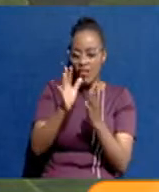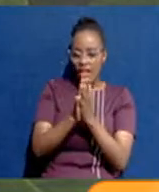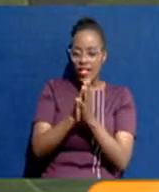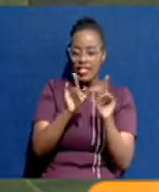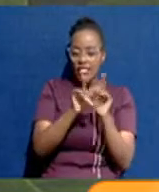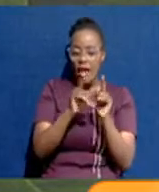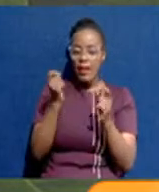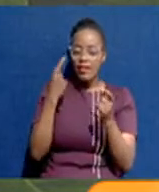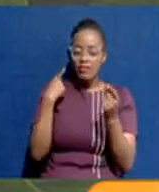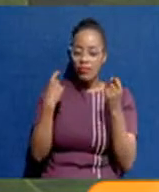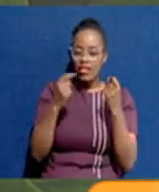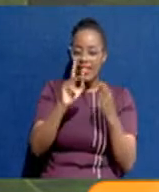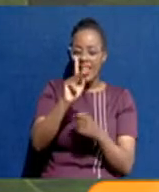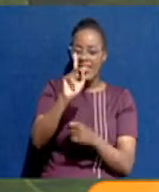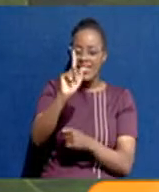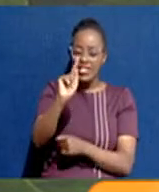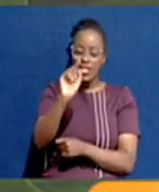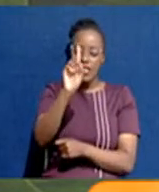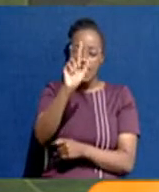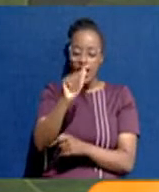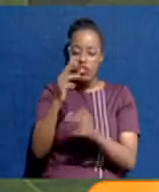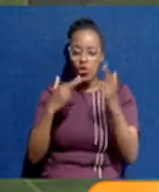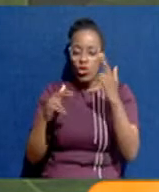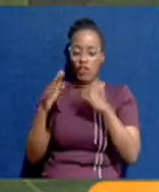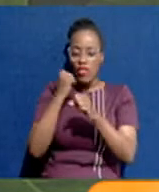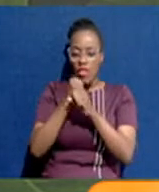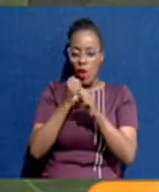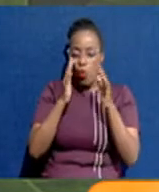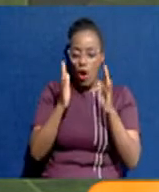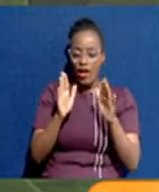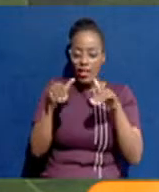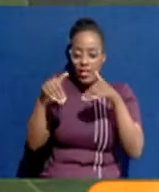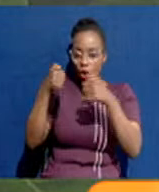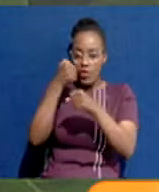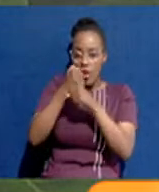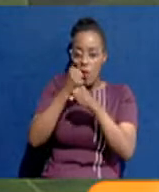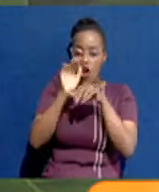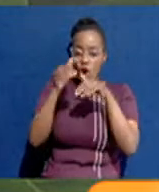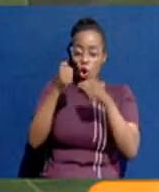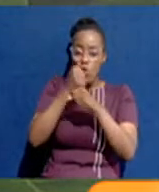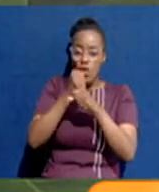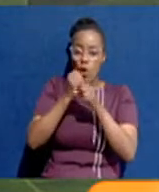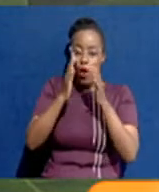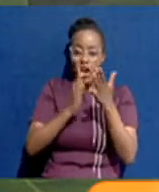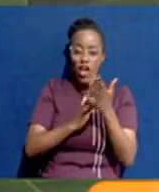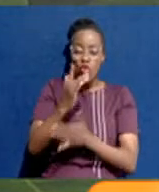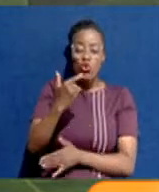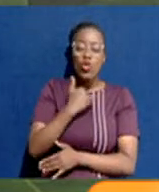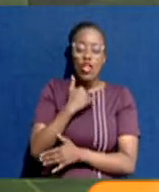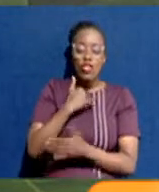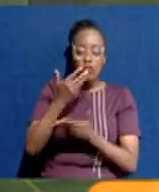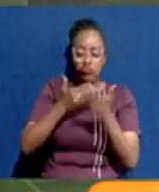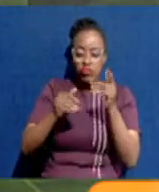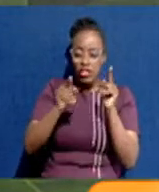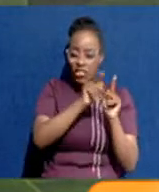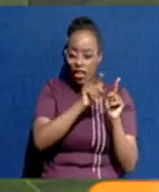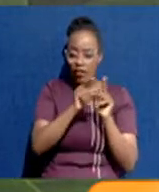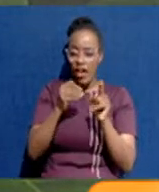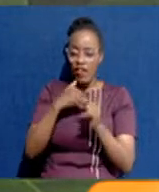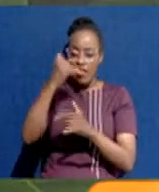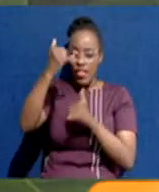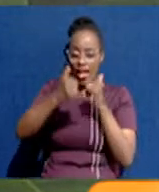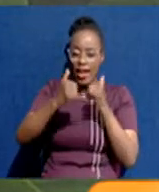Growers Association to review workers' terms of service or have the workers, through their union, engage in strikes as a